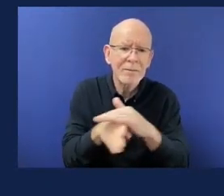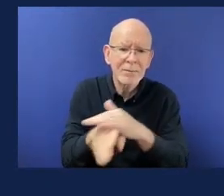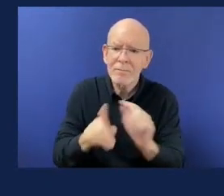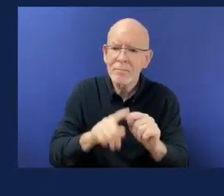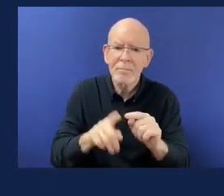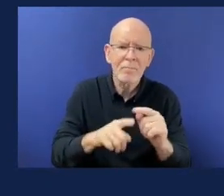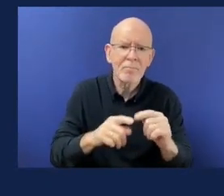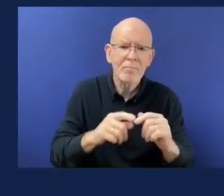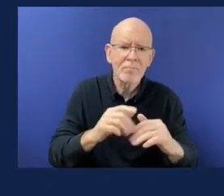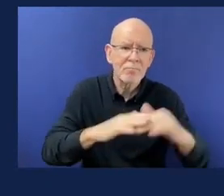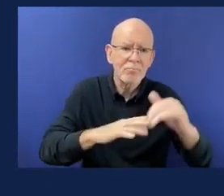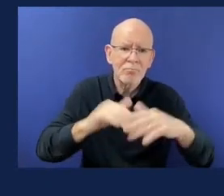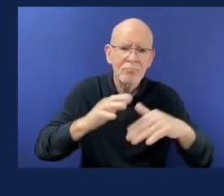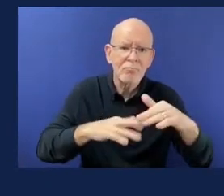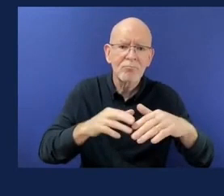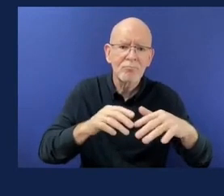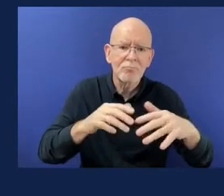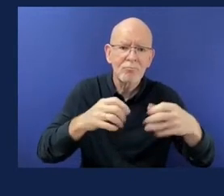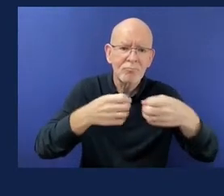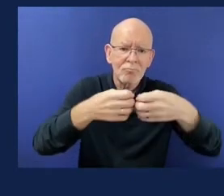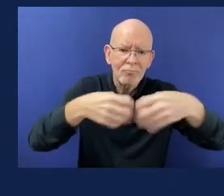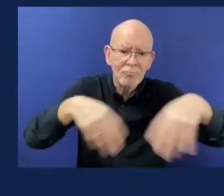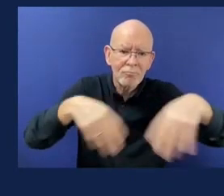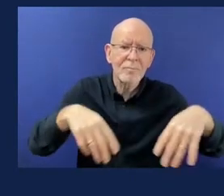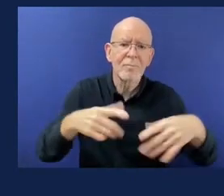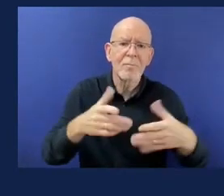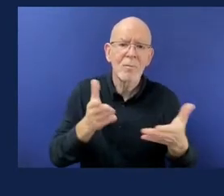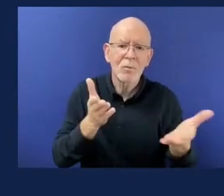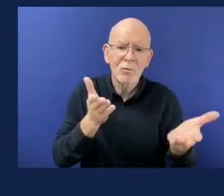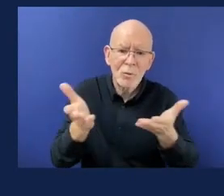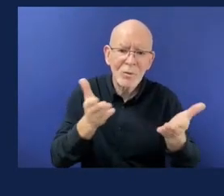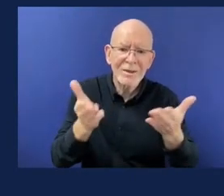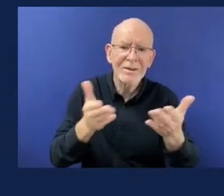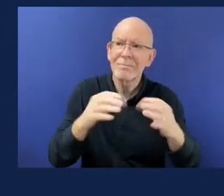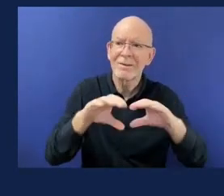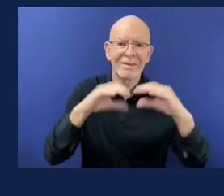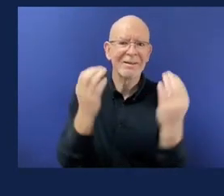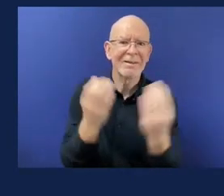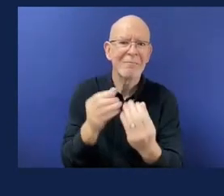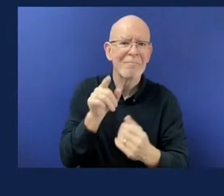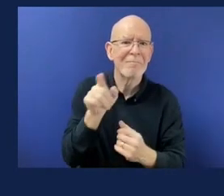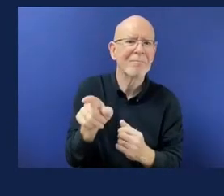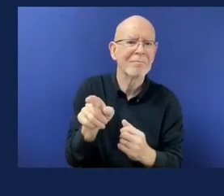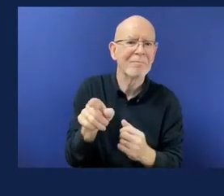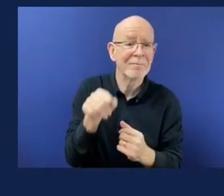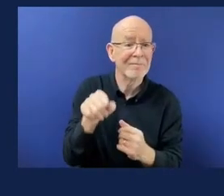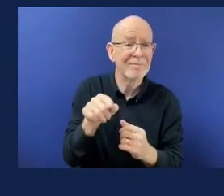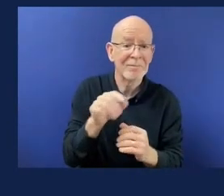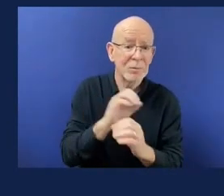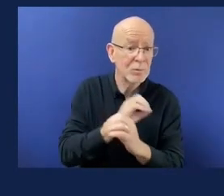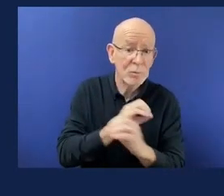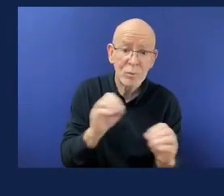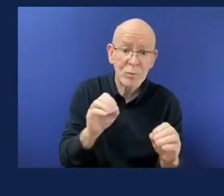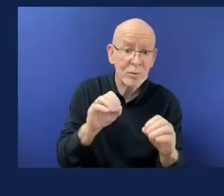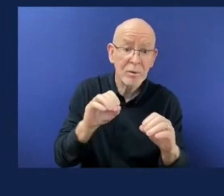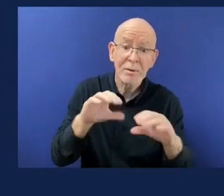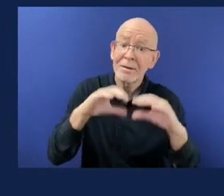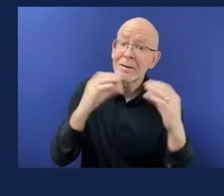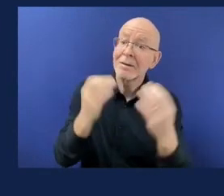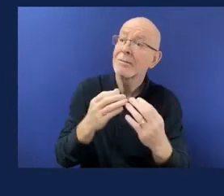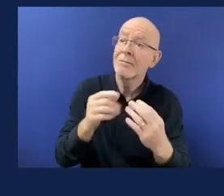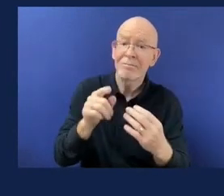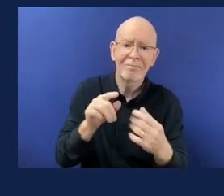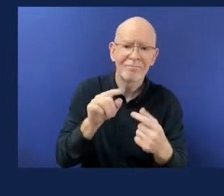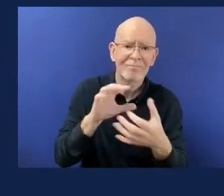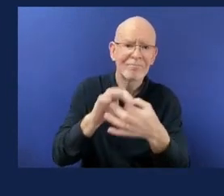the stadiums that are being custom built in Qatar. And so all of the stadiums, if they are